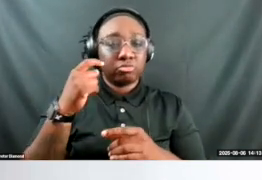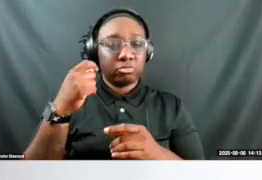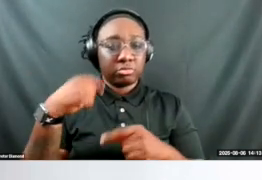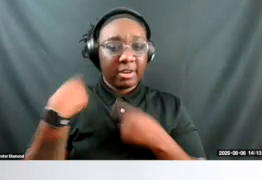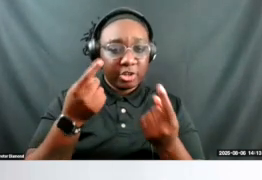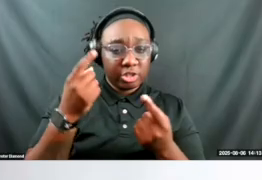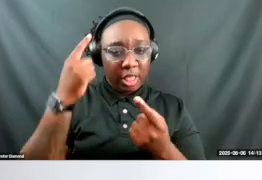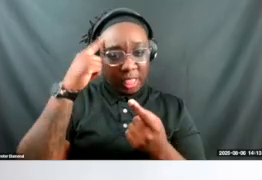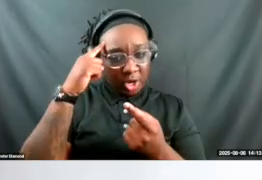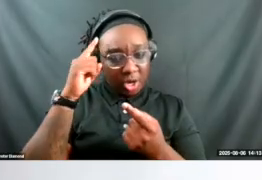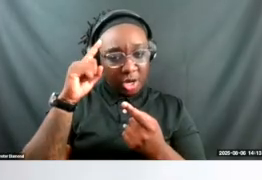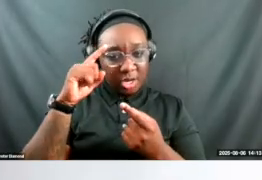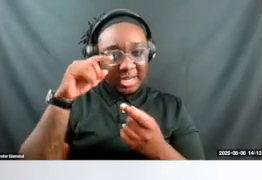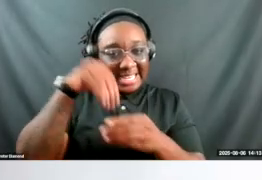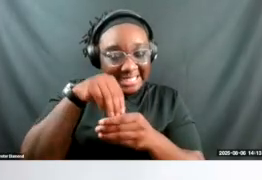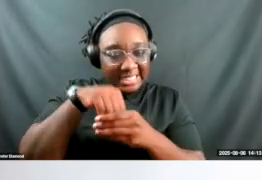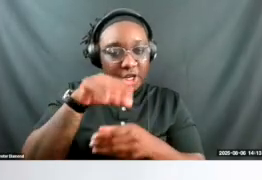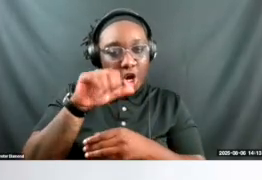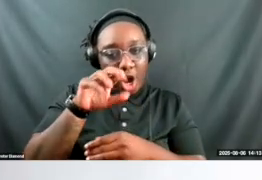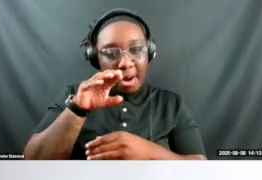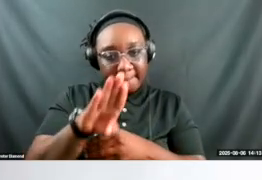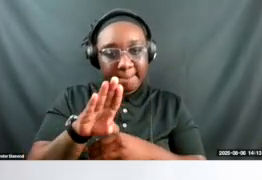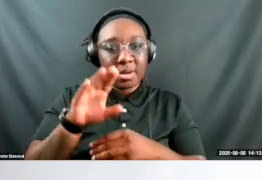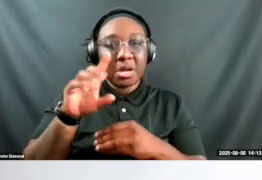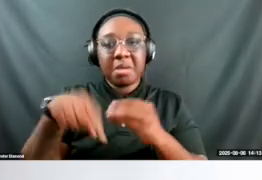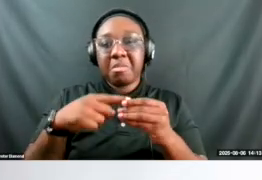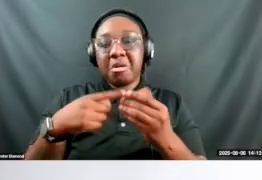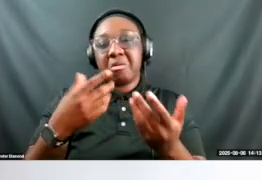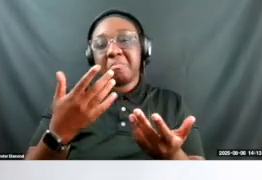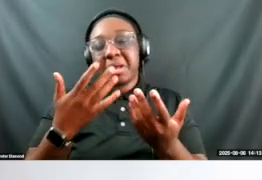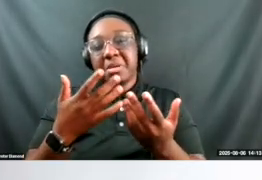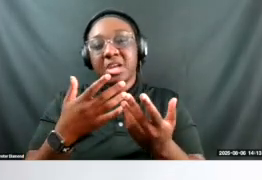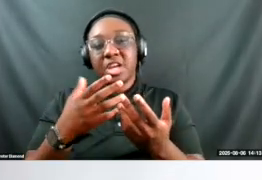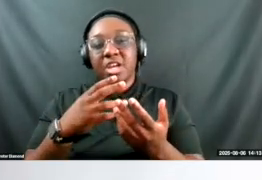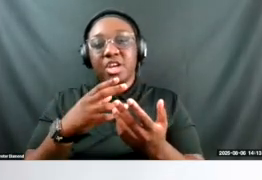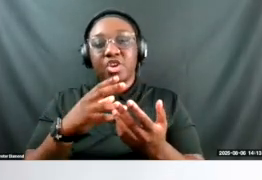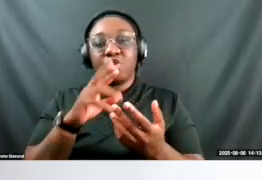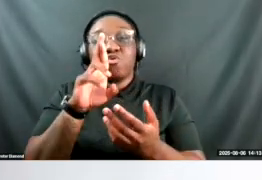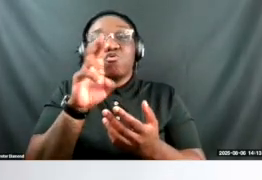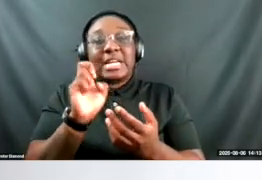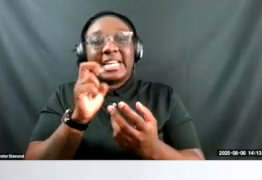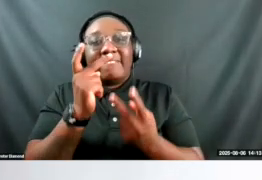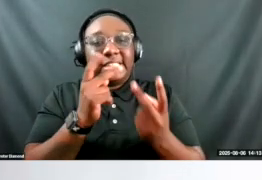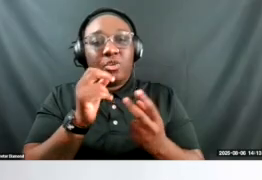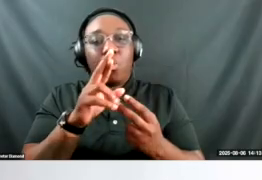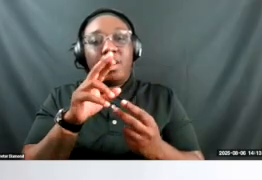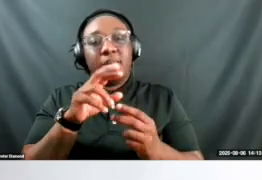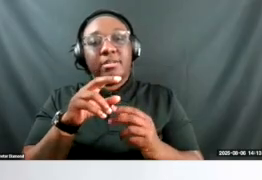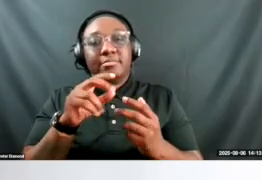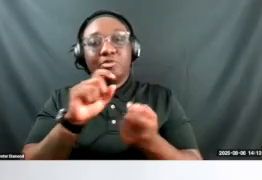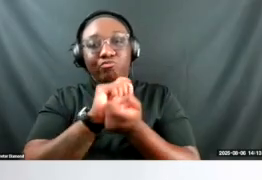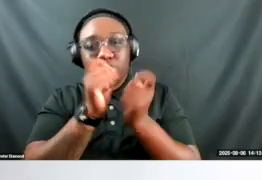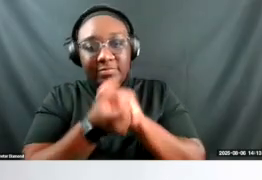CARB, about possibly revisiting or revising, at least in some sort of public way, the